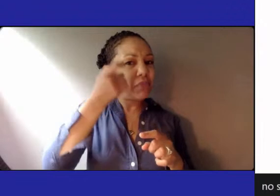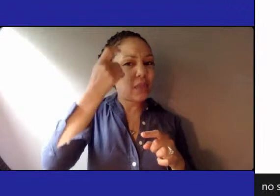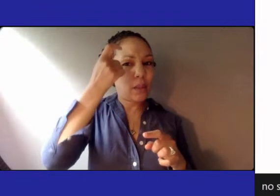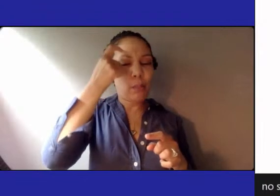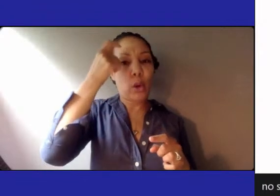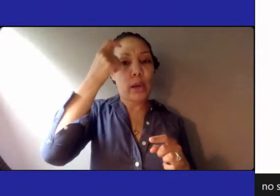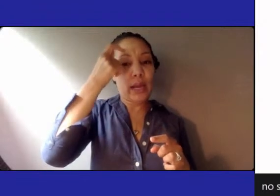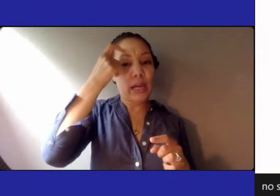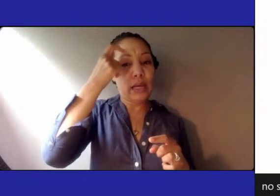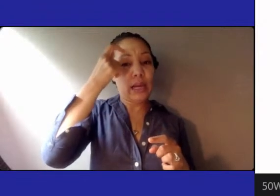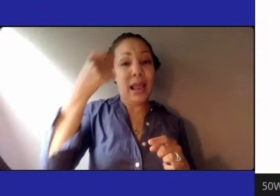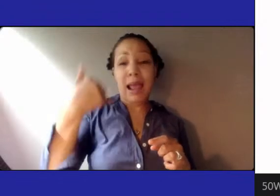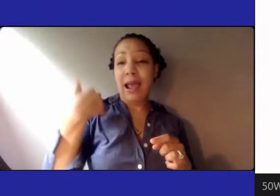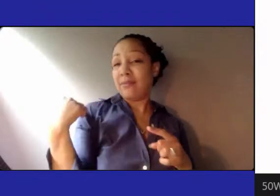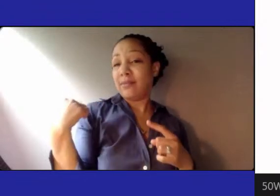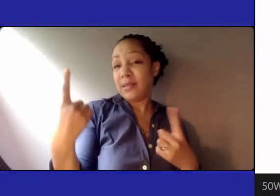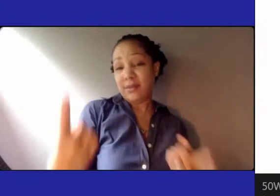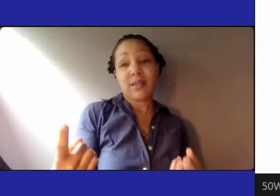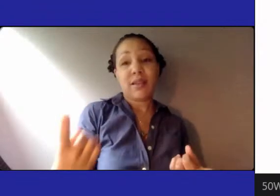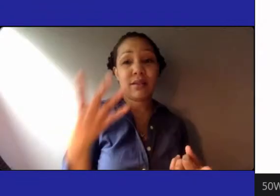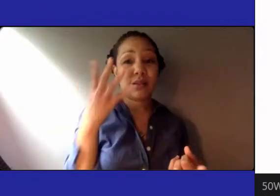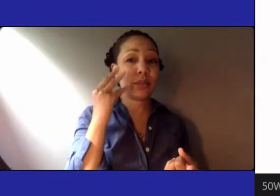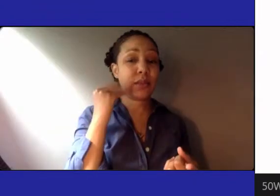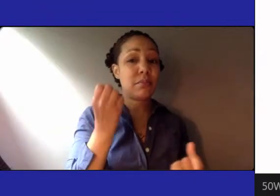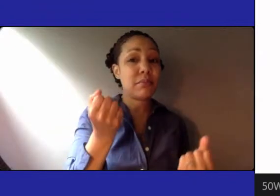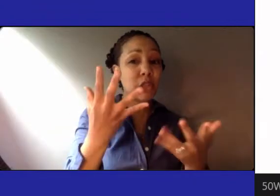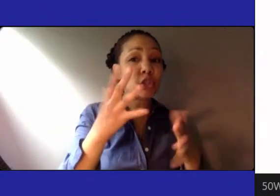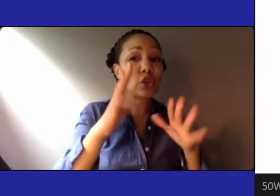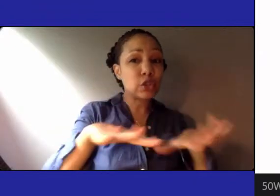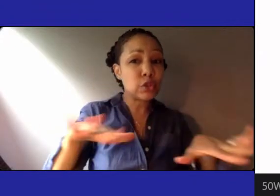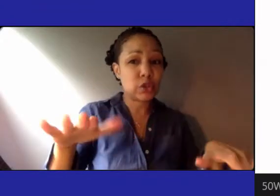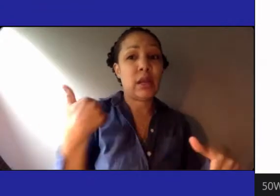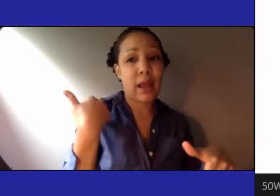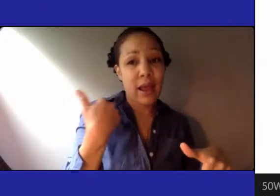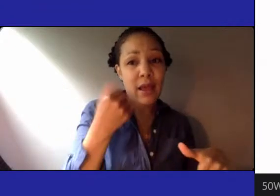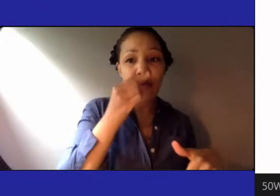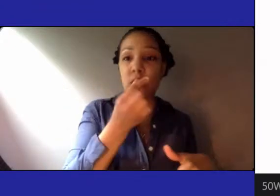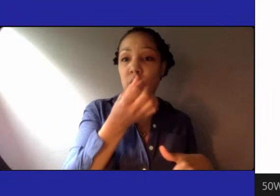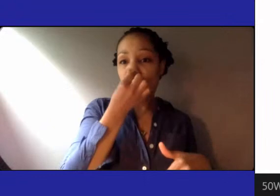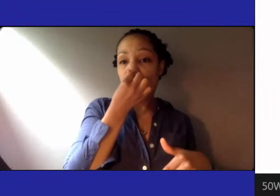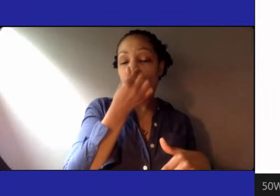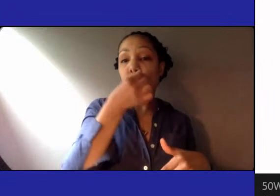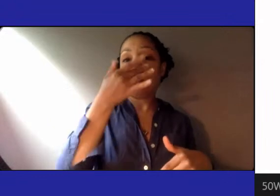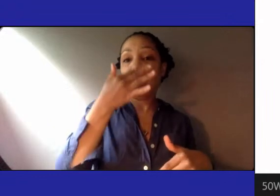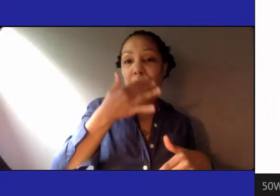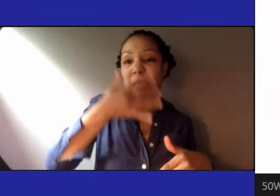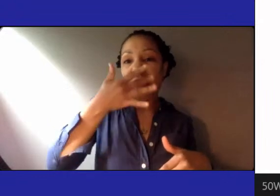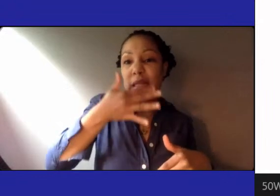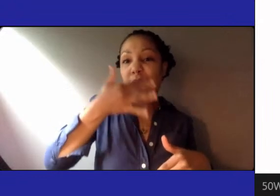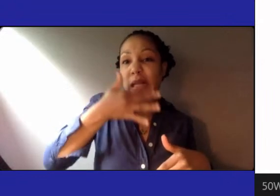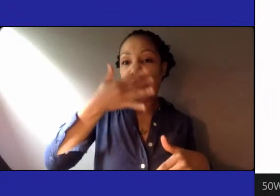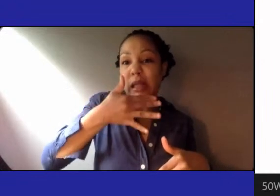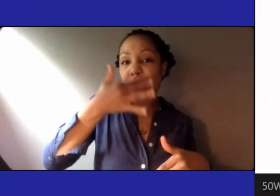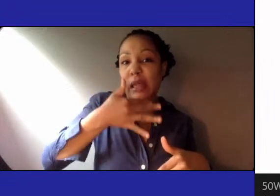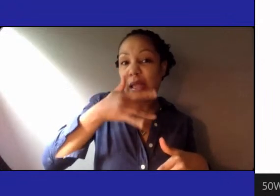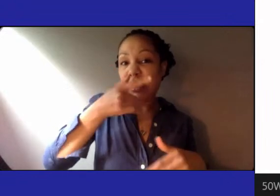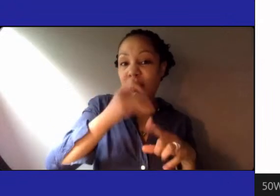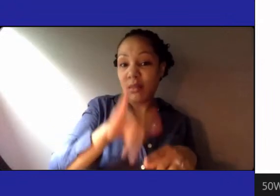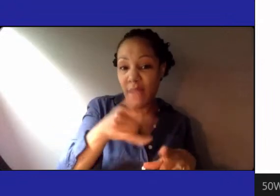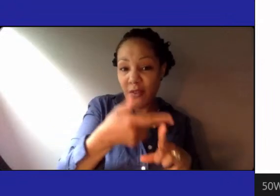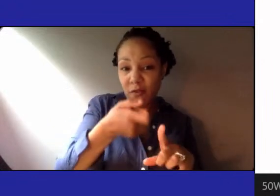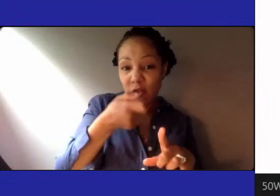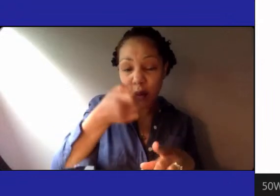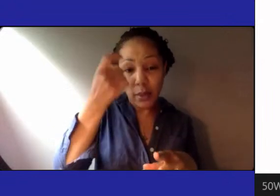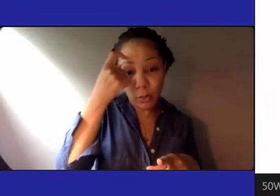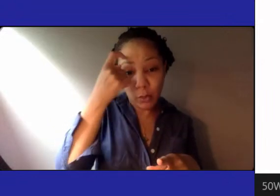with them, but then a lot of children have nosebleed. Do that come from the brain? Generally, nosebleed is one of